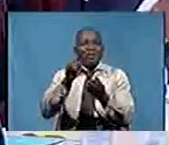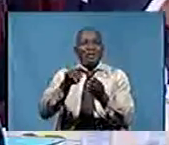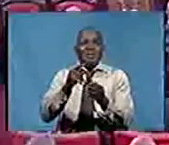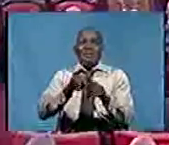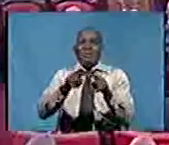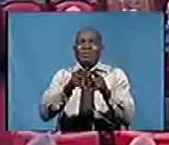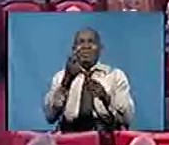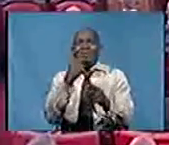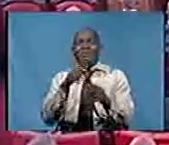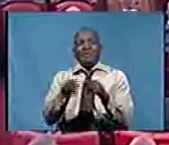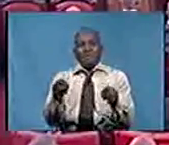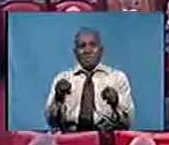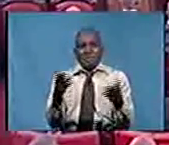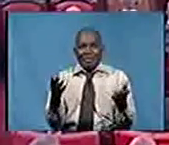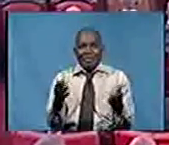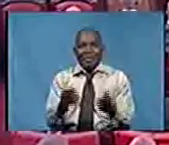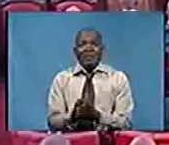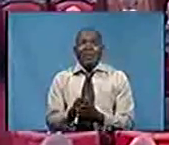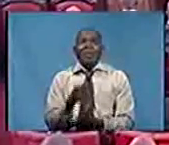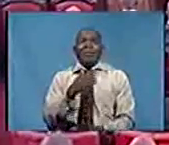Don't go there this afternoon.